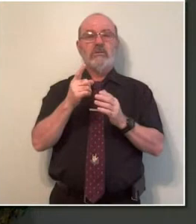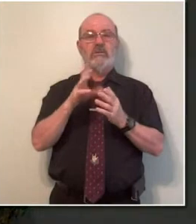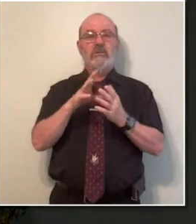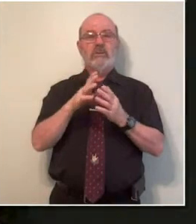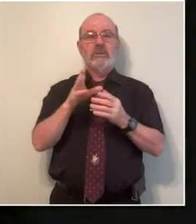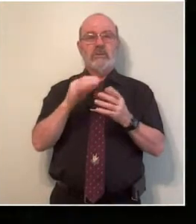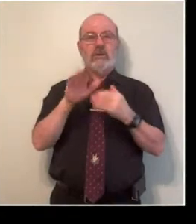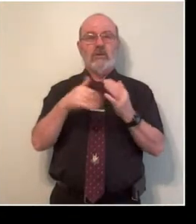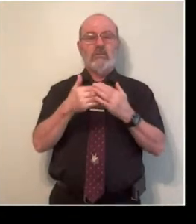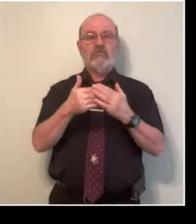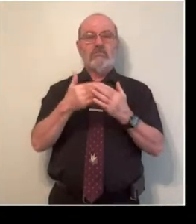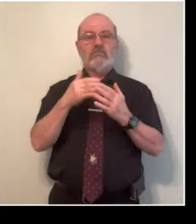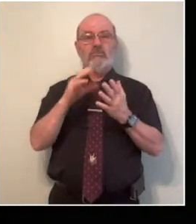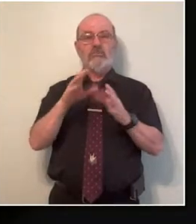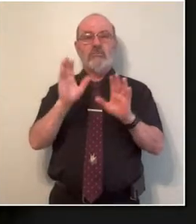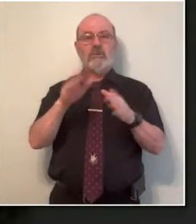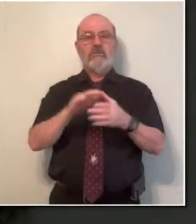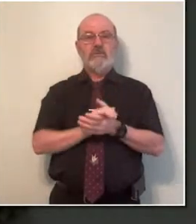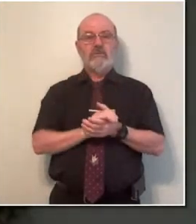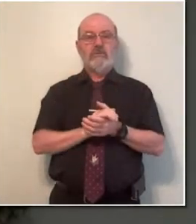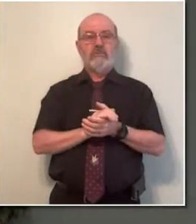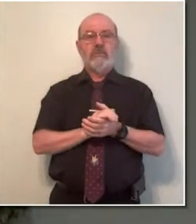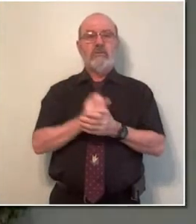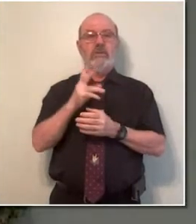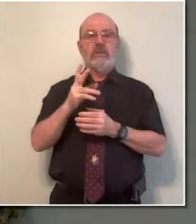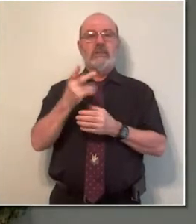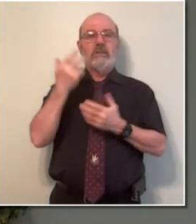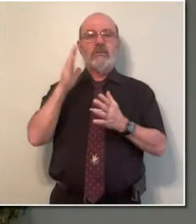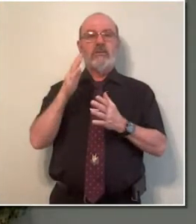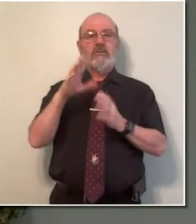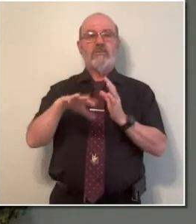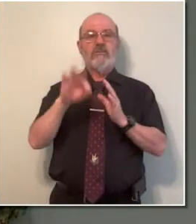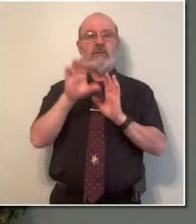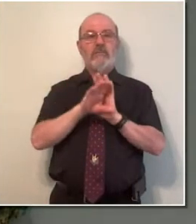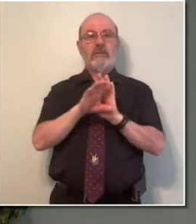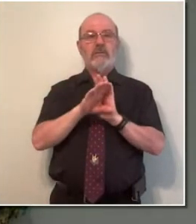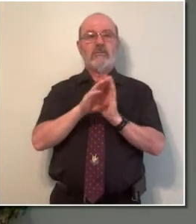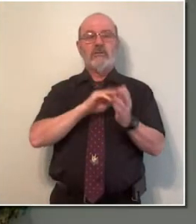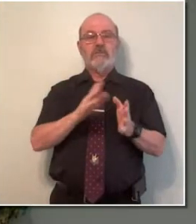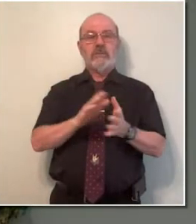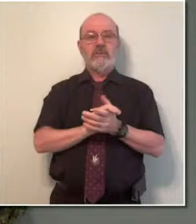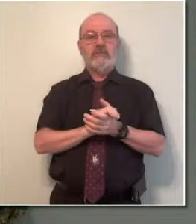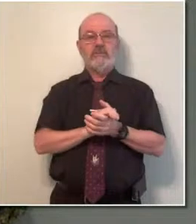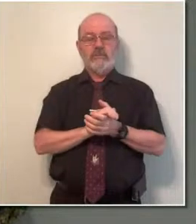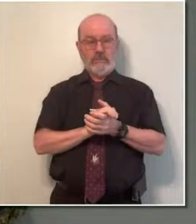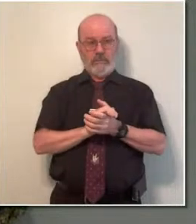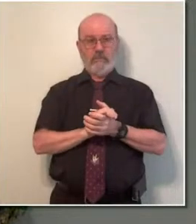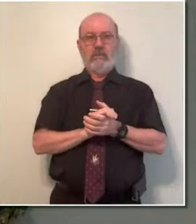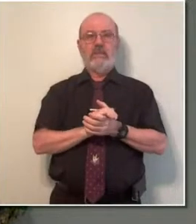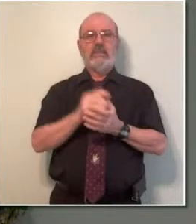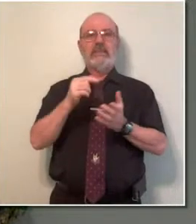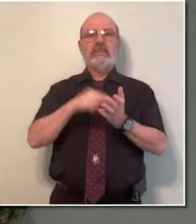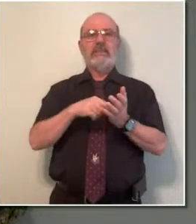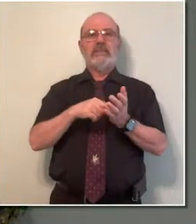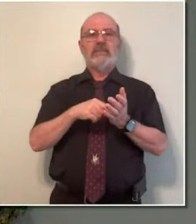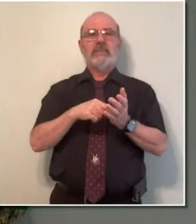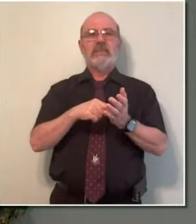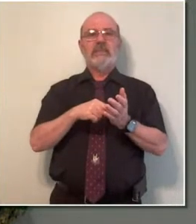Oh, okay. Excellent. All right. Now, I don't know. Did you find a picture for this missionary? Yes. Okay. So this is